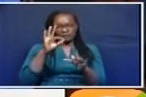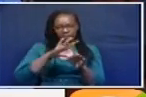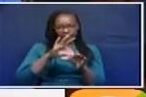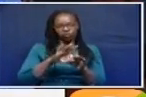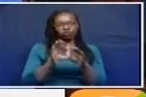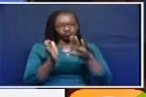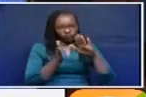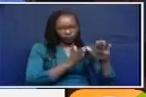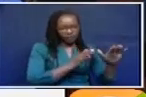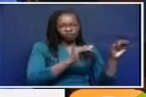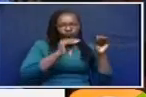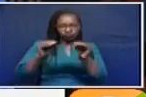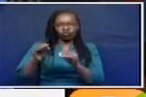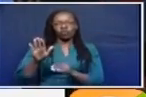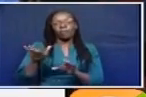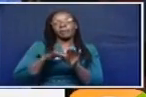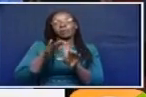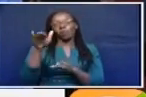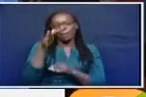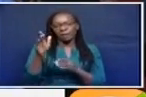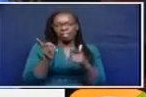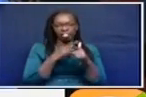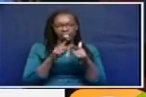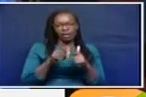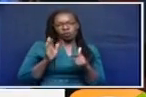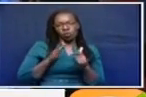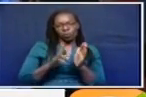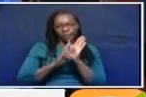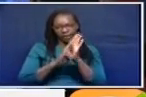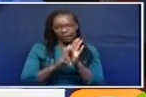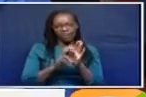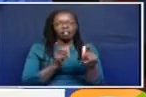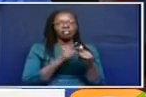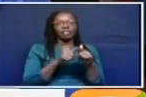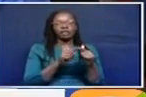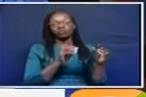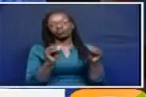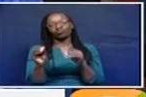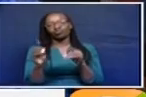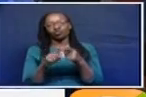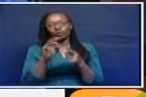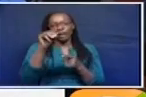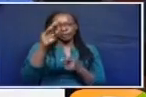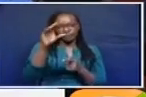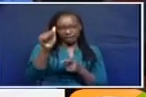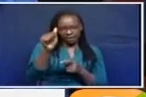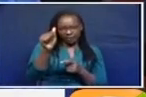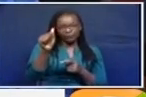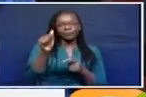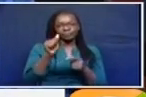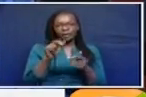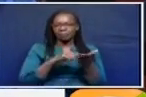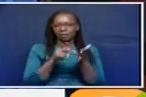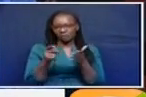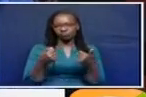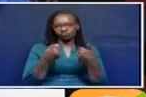the Member of Parliament and then Women's Rep and into the MCA. Of course, it is a race that